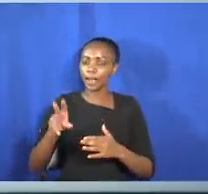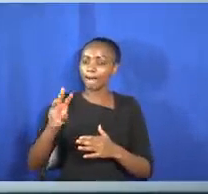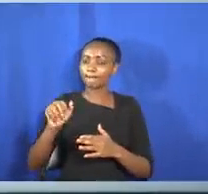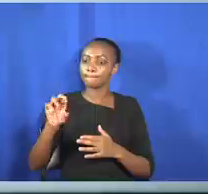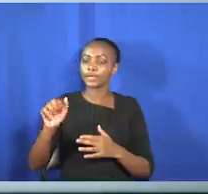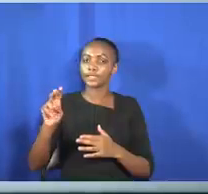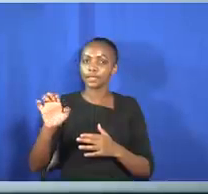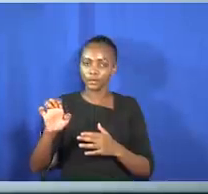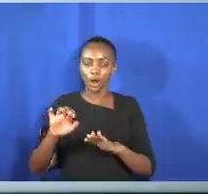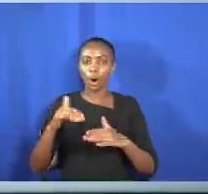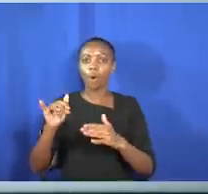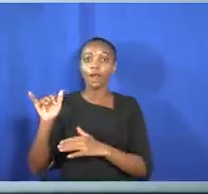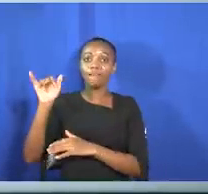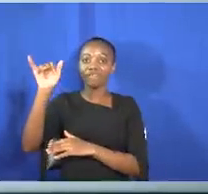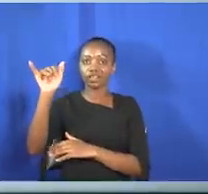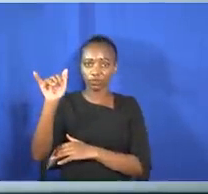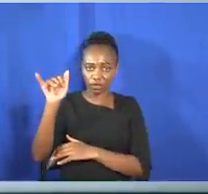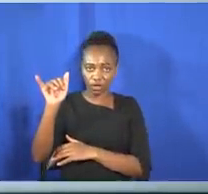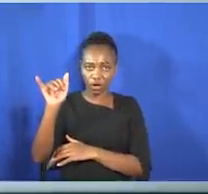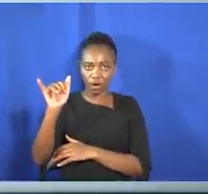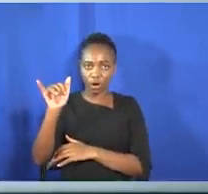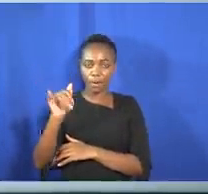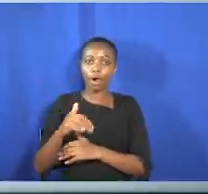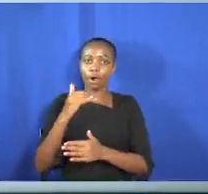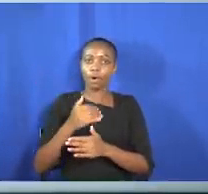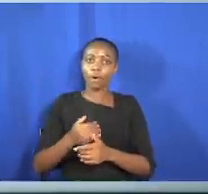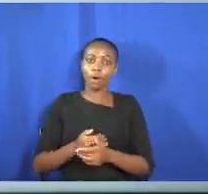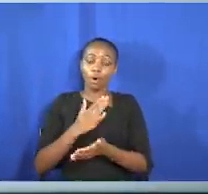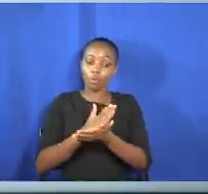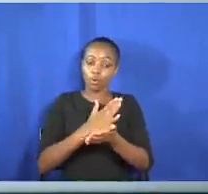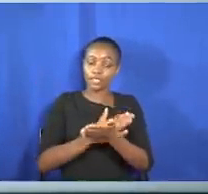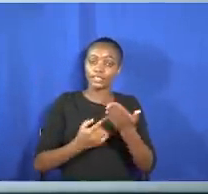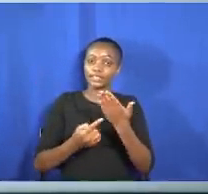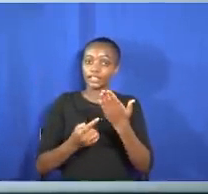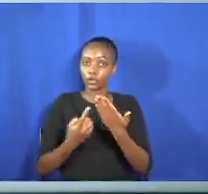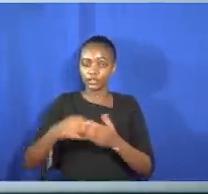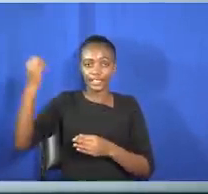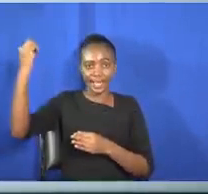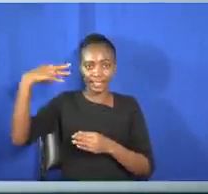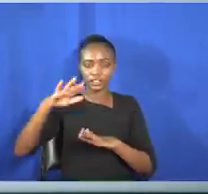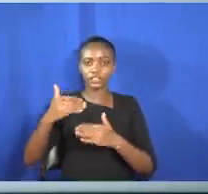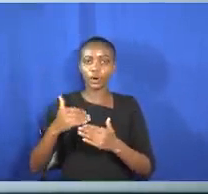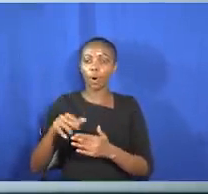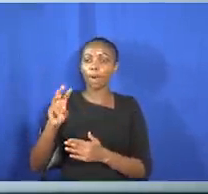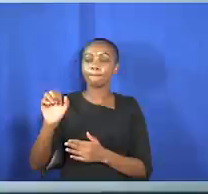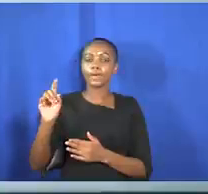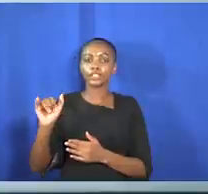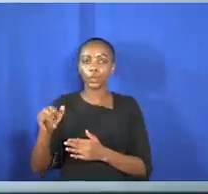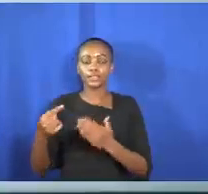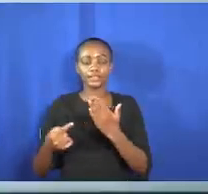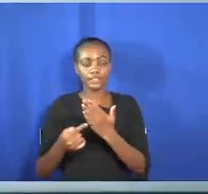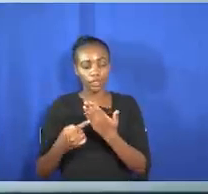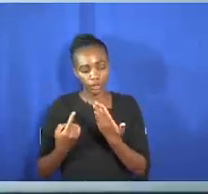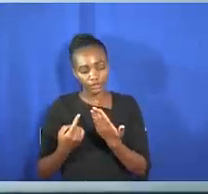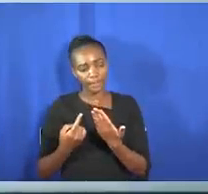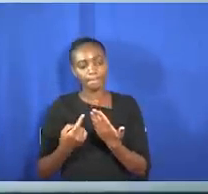technology, marine and fisheries technology, aviation, wood technology, electrical technology, metal